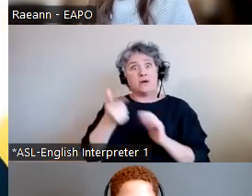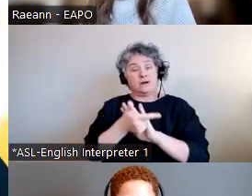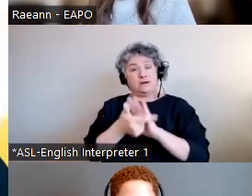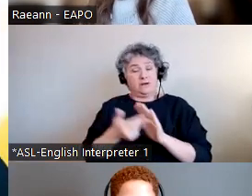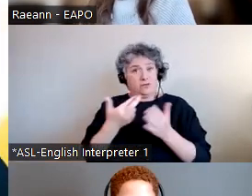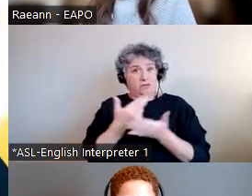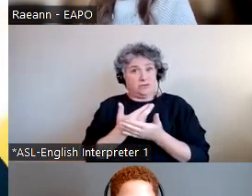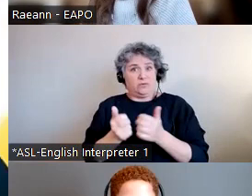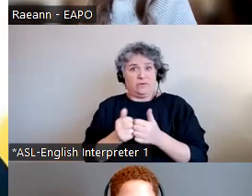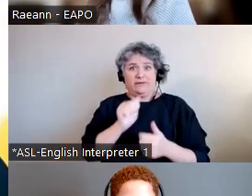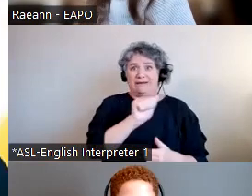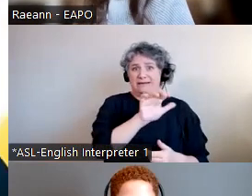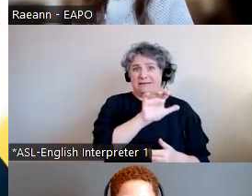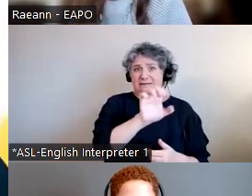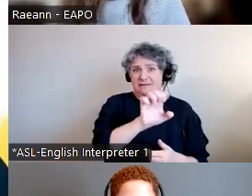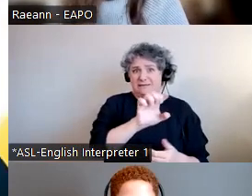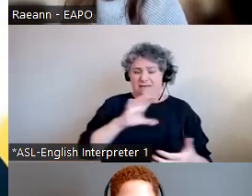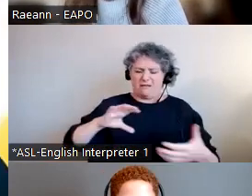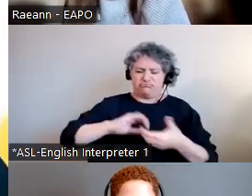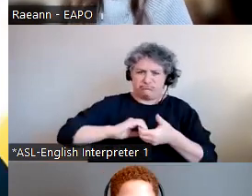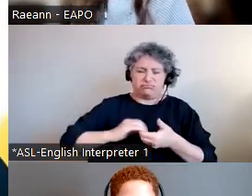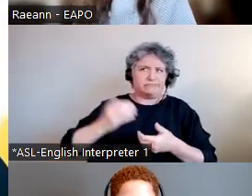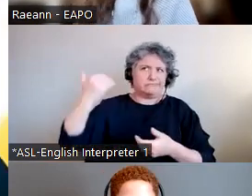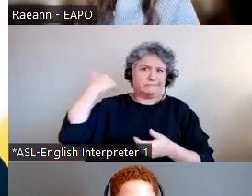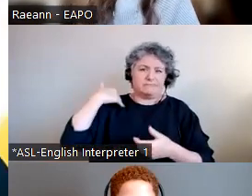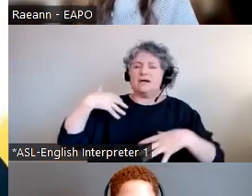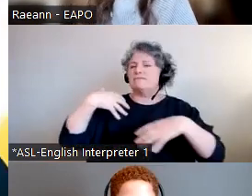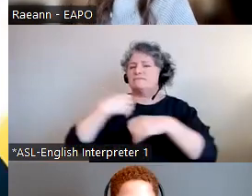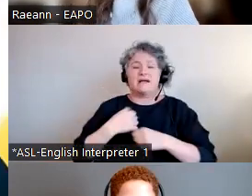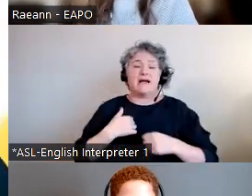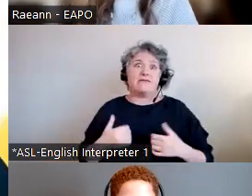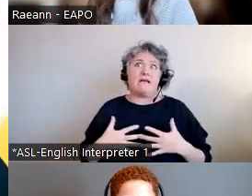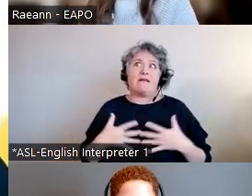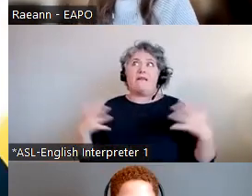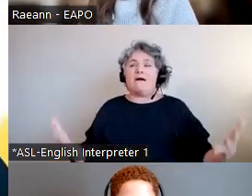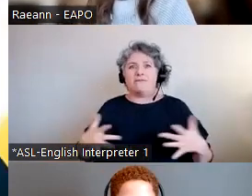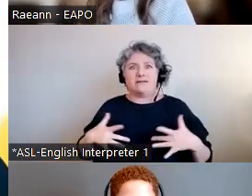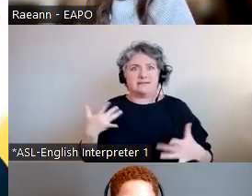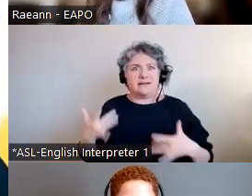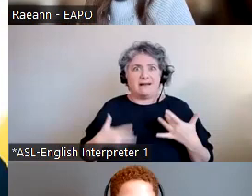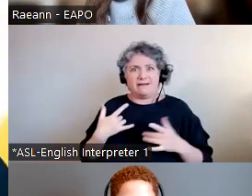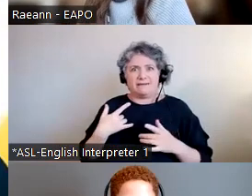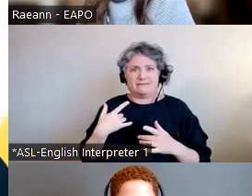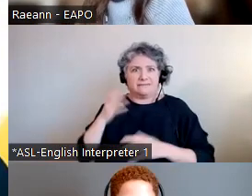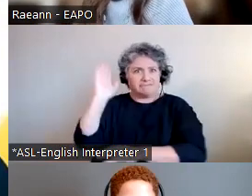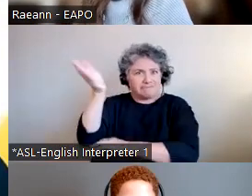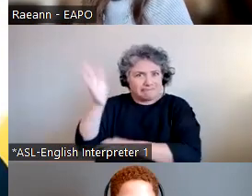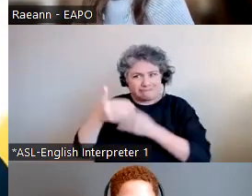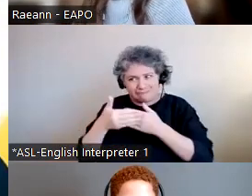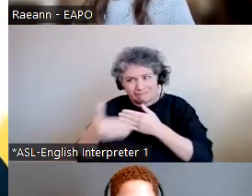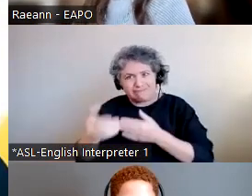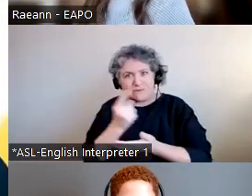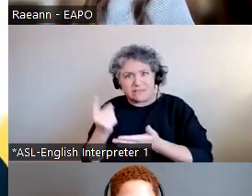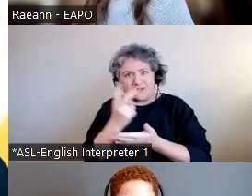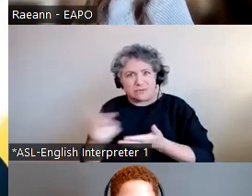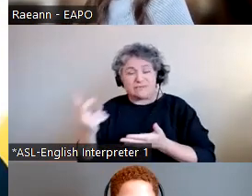many resources and information. And just to summarize, we do have a lot of exciting upcoming events in the next couple weeks. So